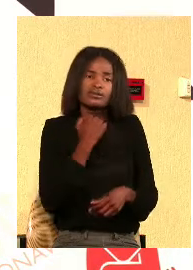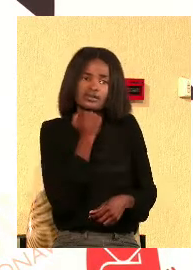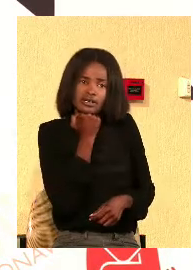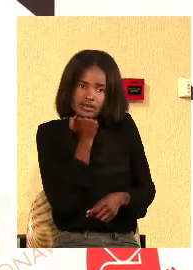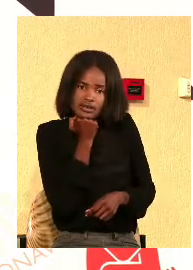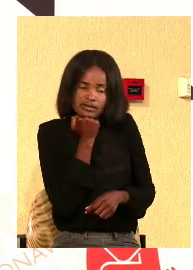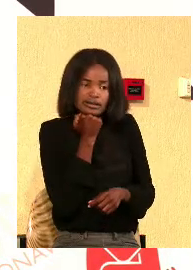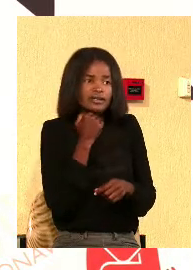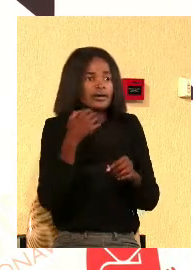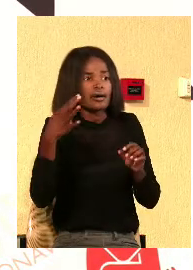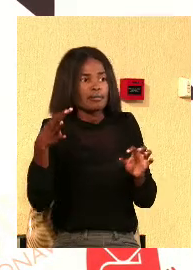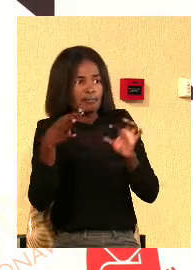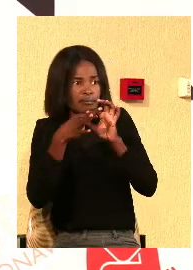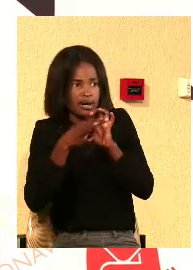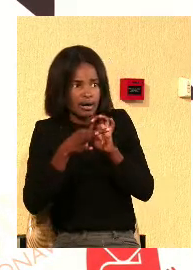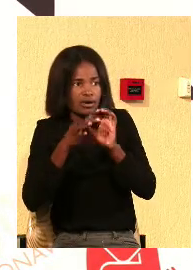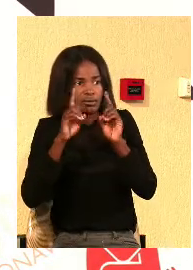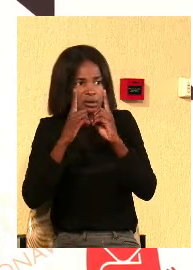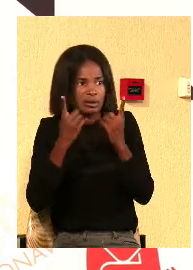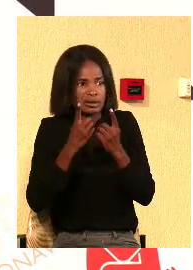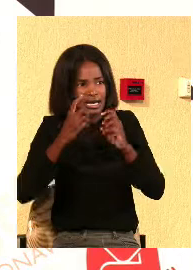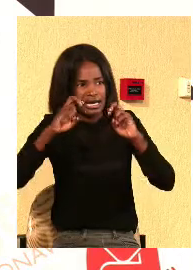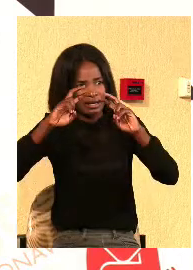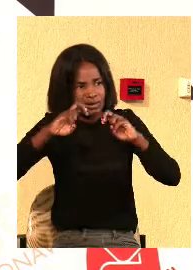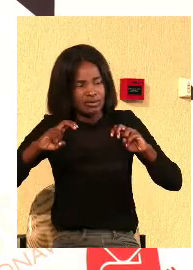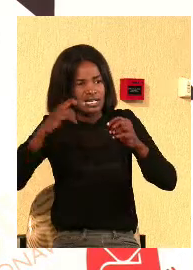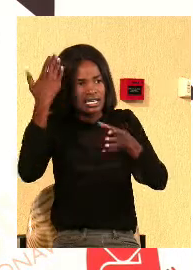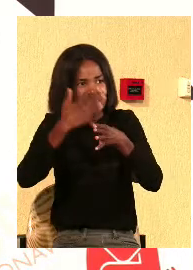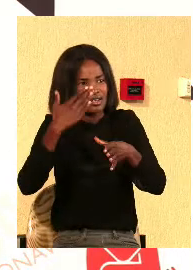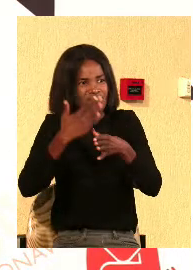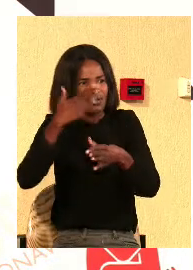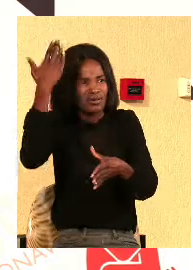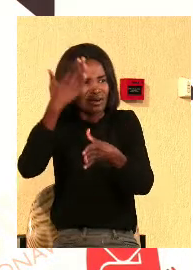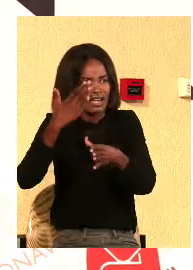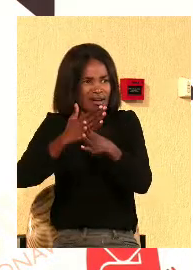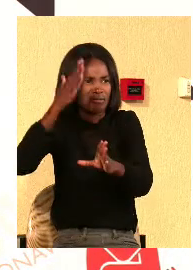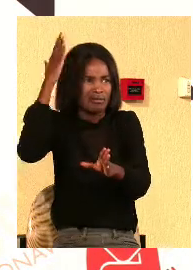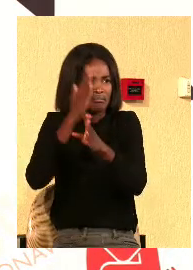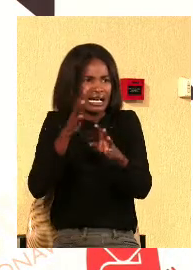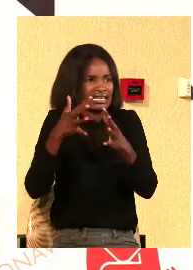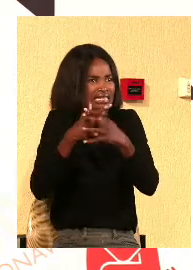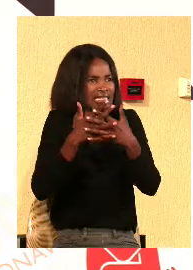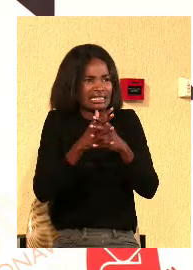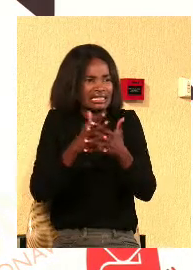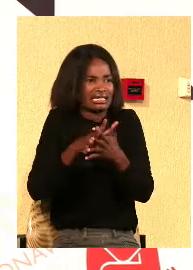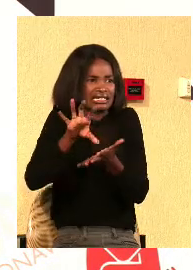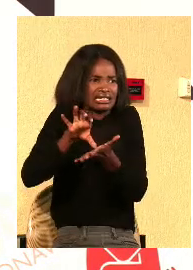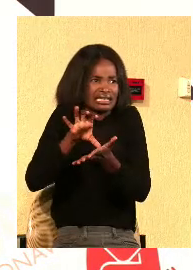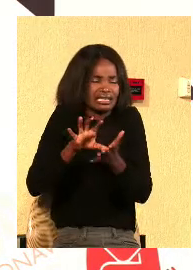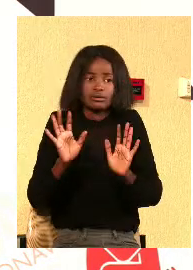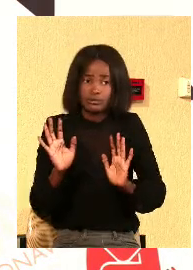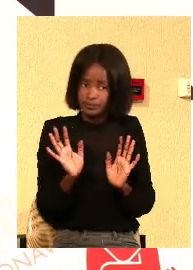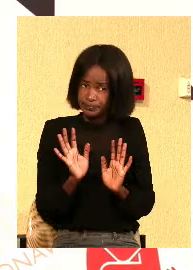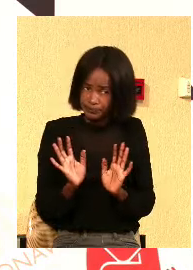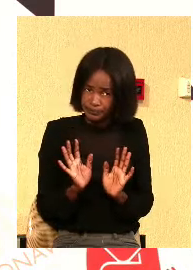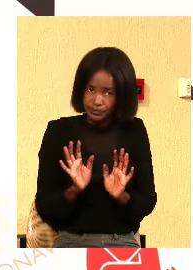management system around that testing. So that we should be able to do within a couple of days as soon